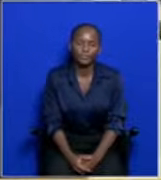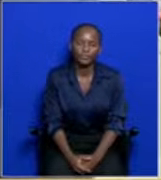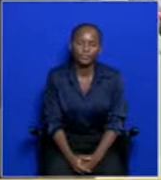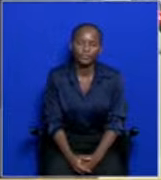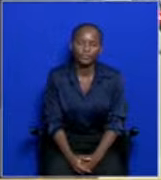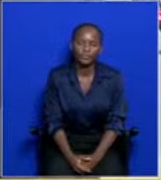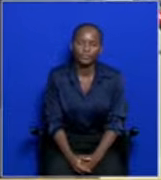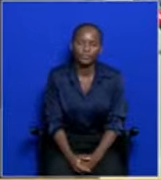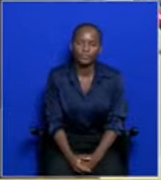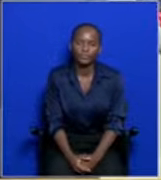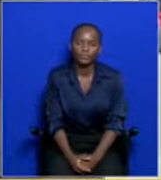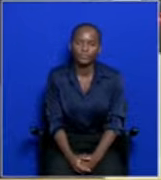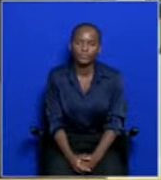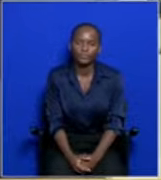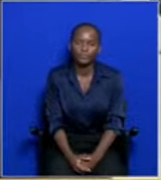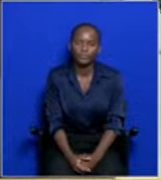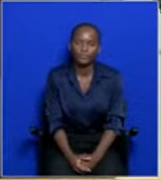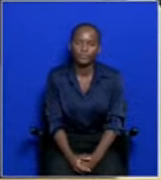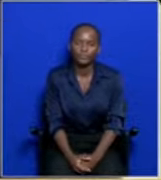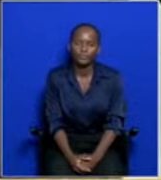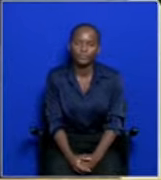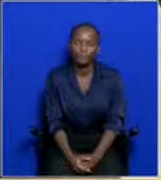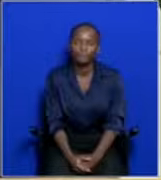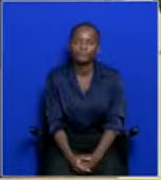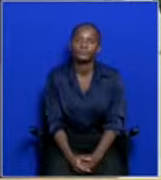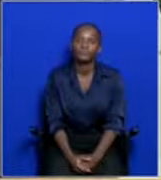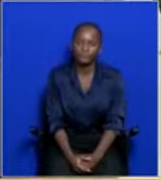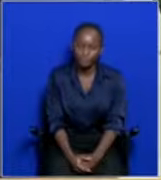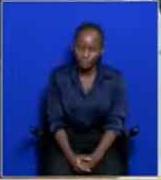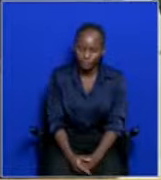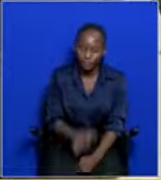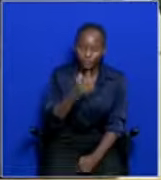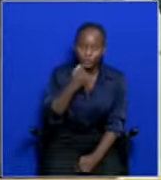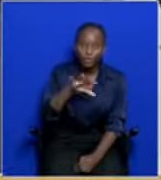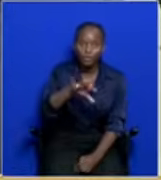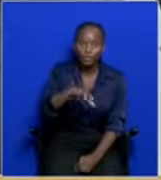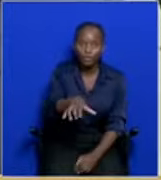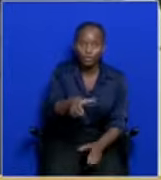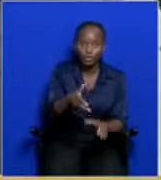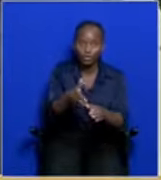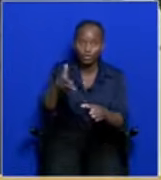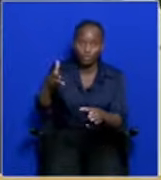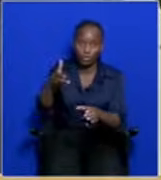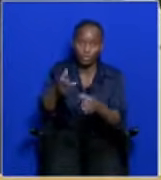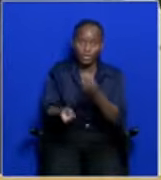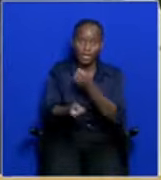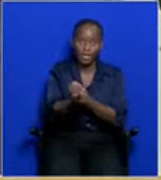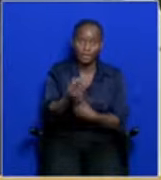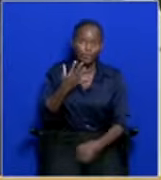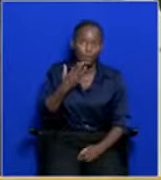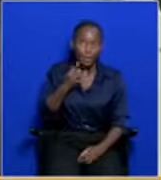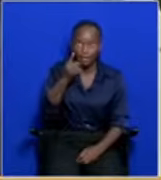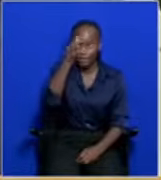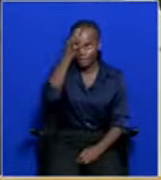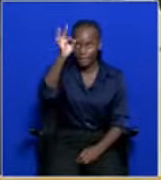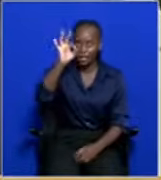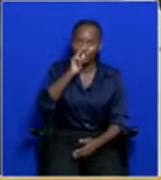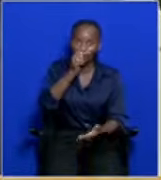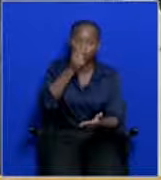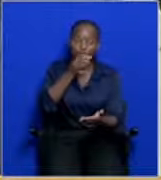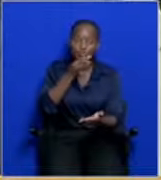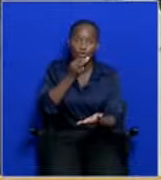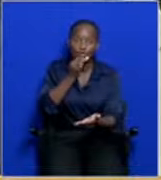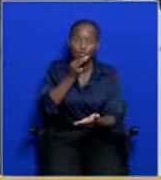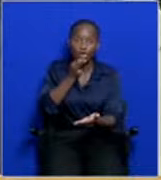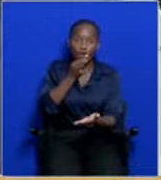this provisional withdrawal happened in spite of the state able to prove the following facts. The EMPD